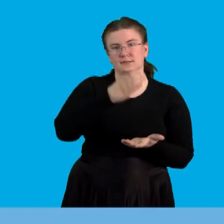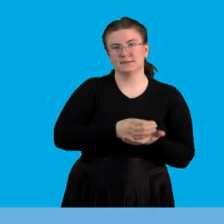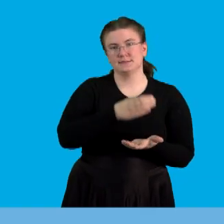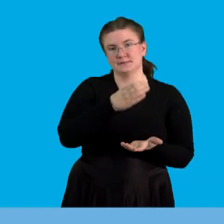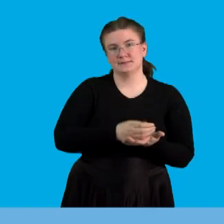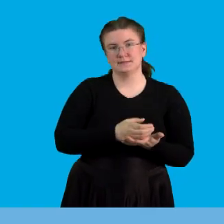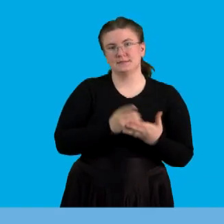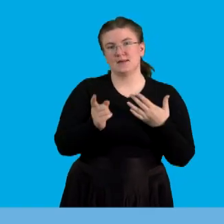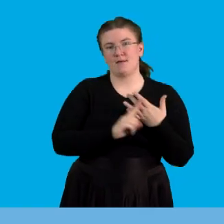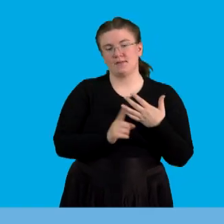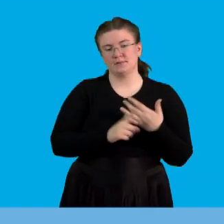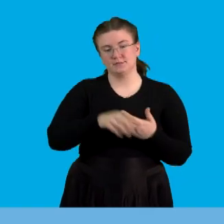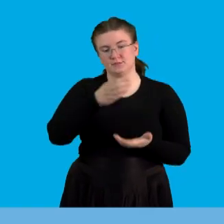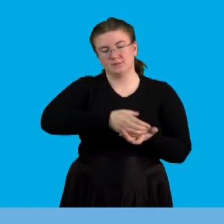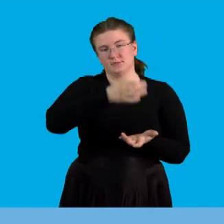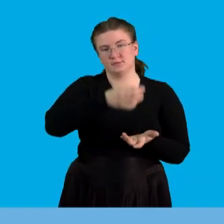glass.